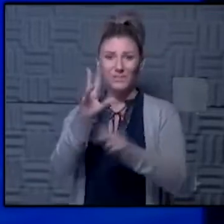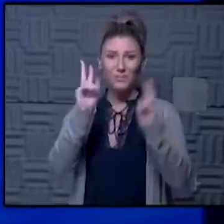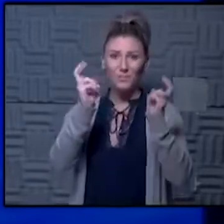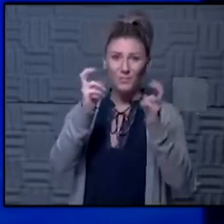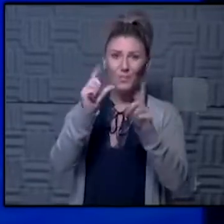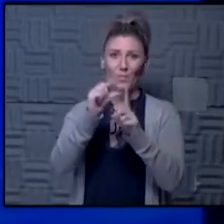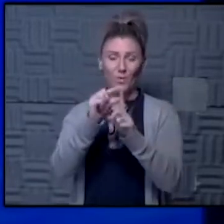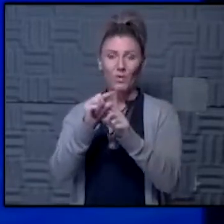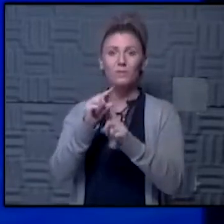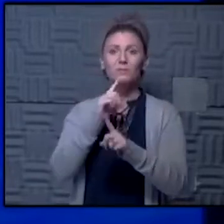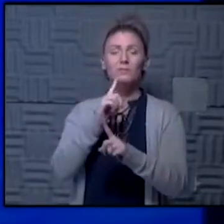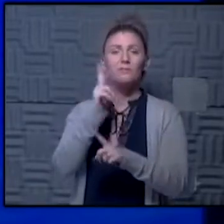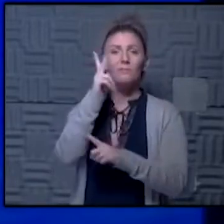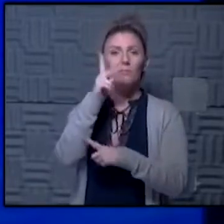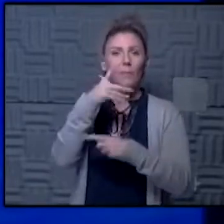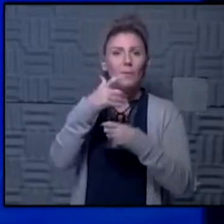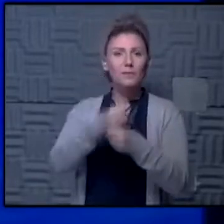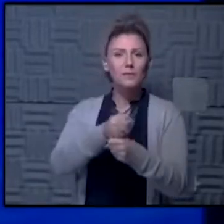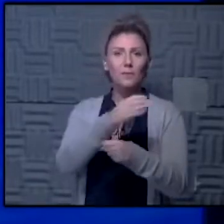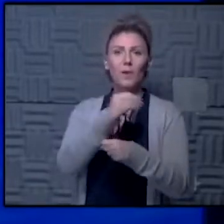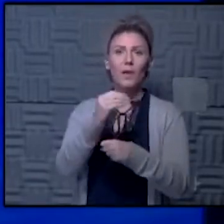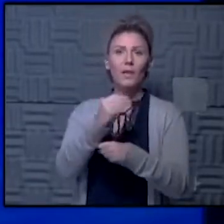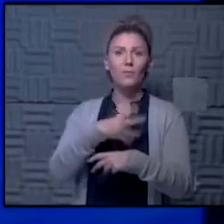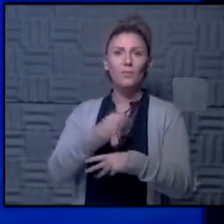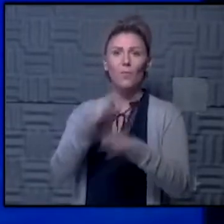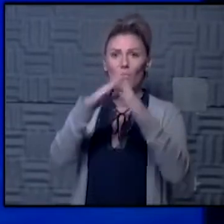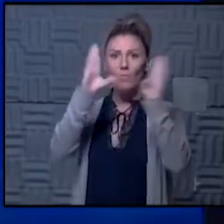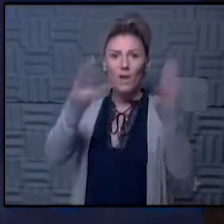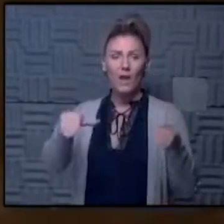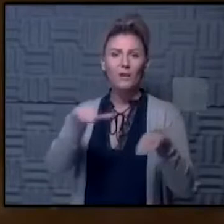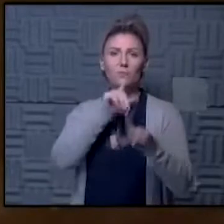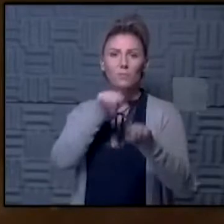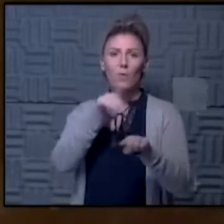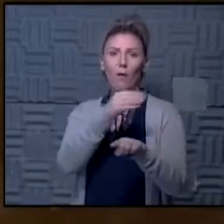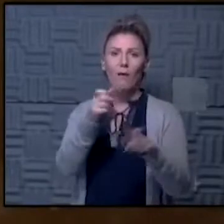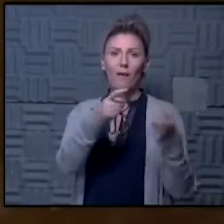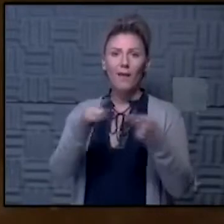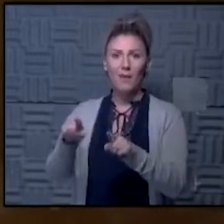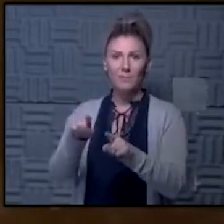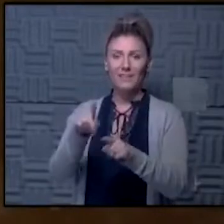to this summary of the White House report and what's happening in Kansas.